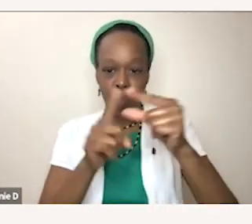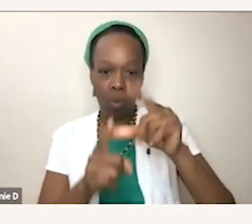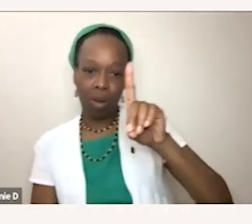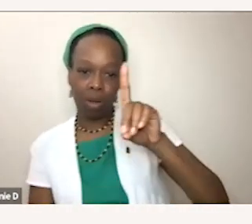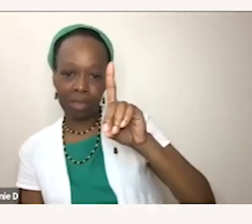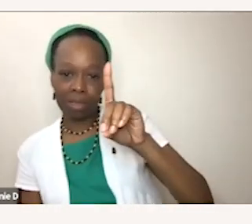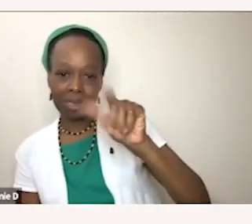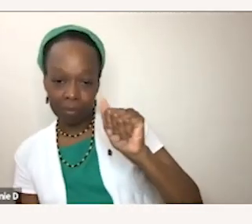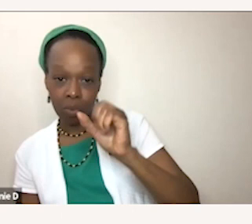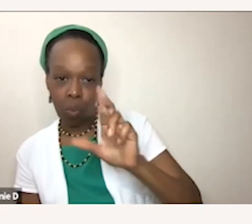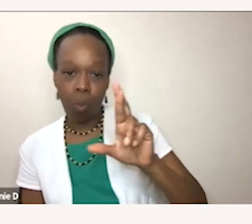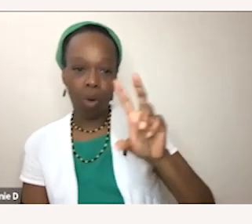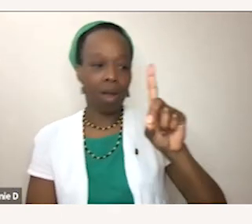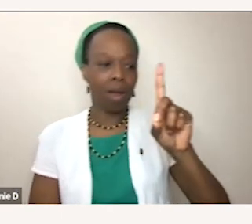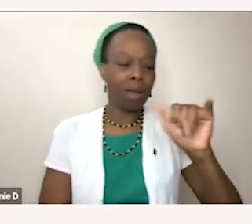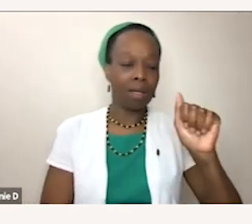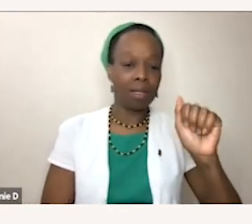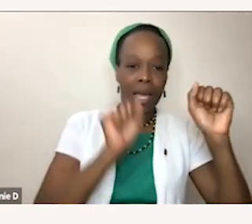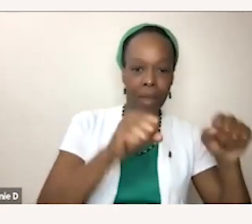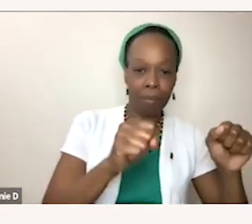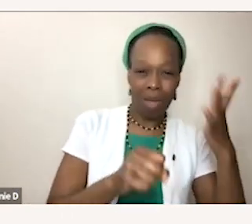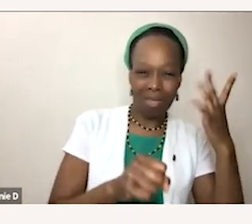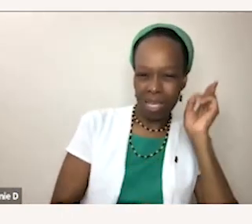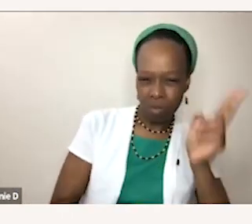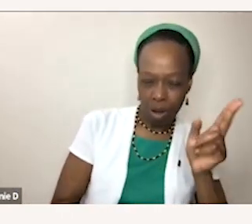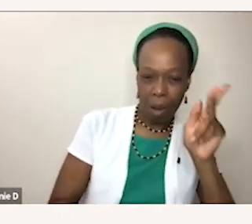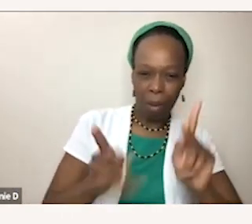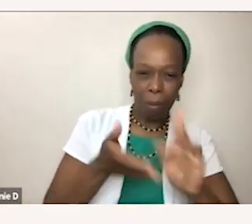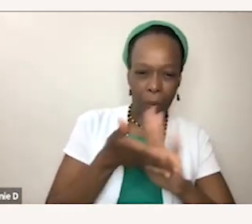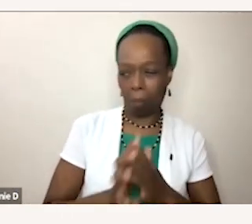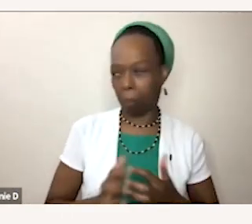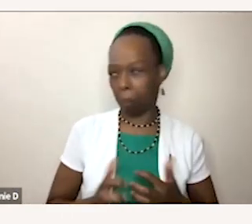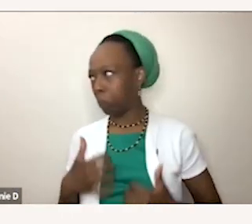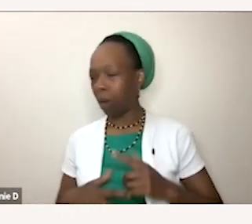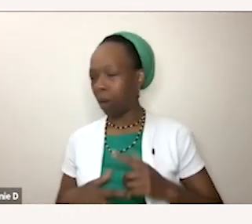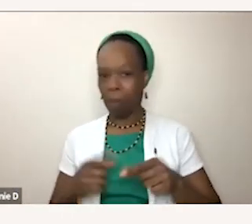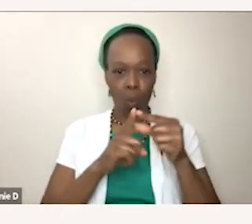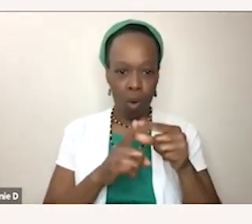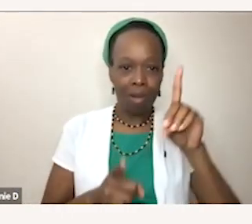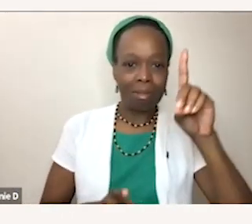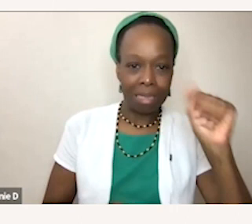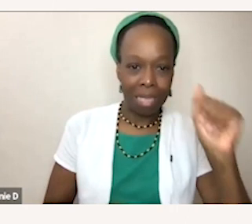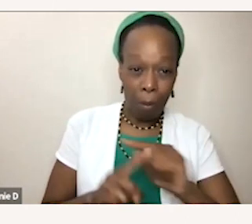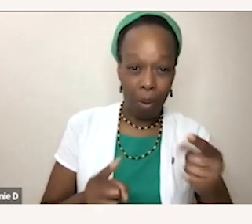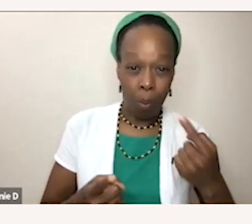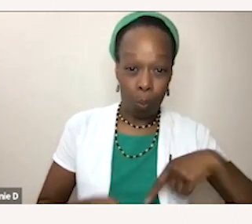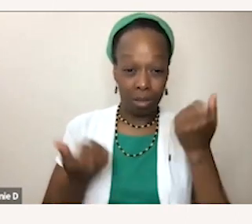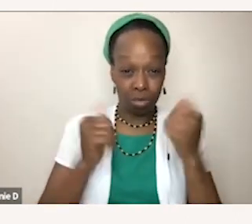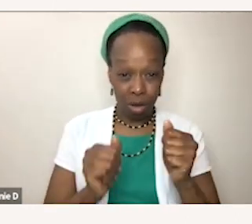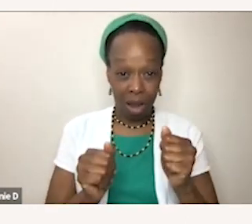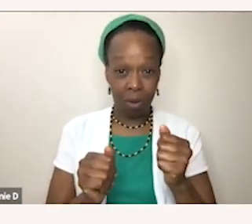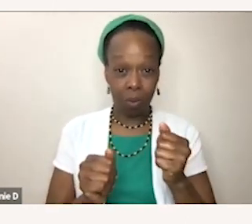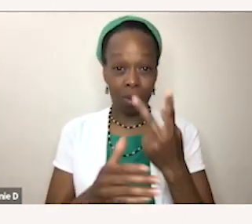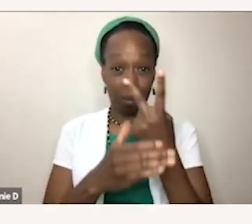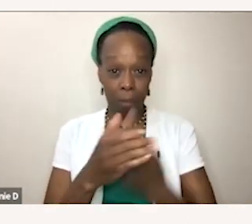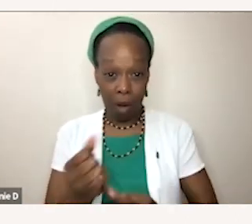I think historically it's because disability makes people feel uncomfortable. And I think what we're really trying to do, both within these webinars